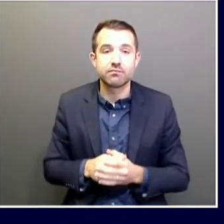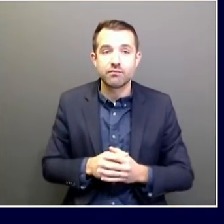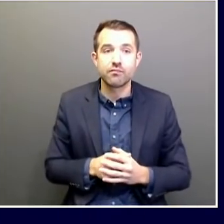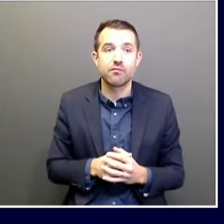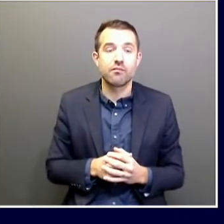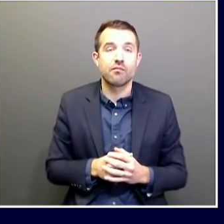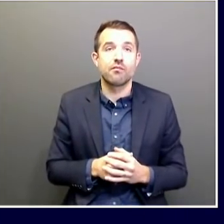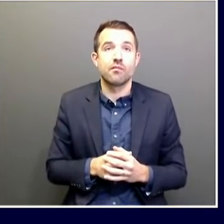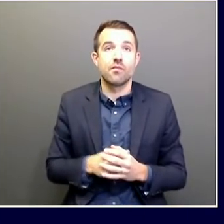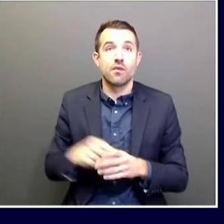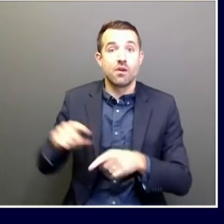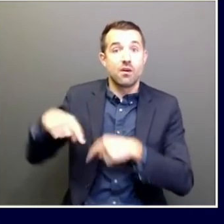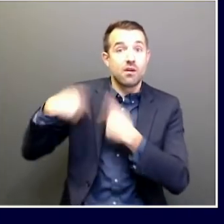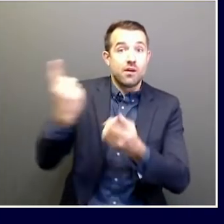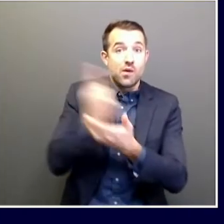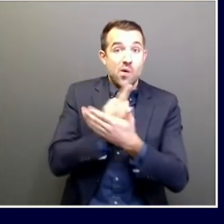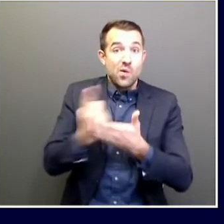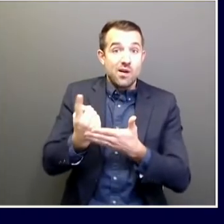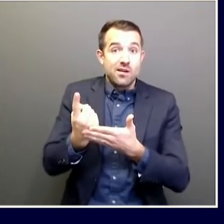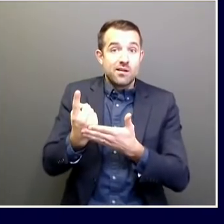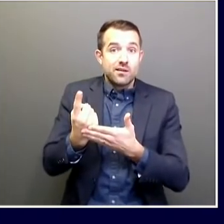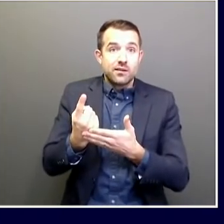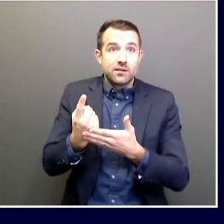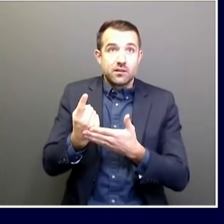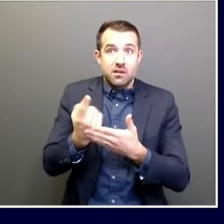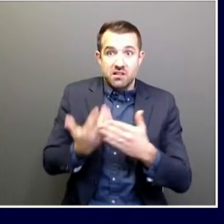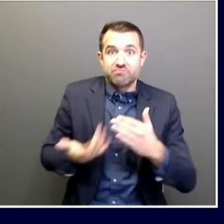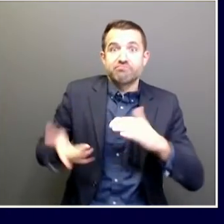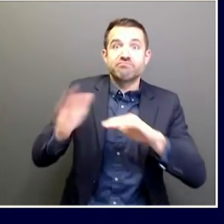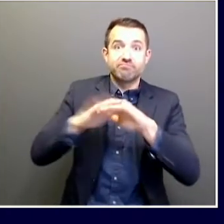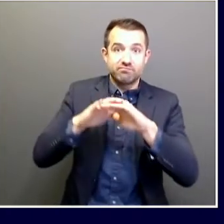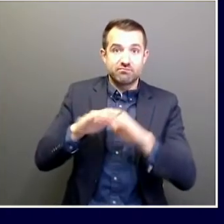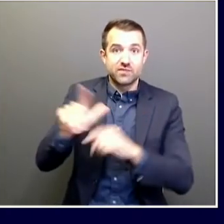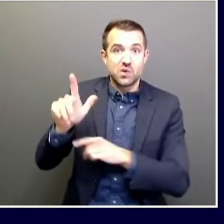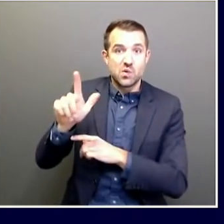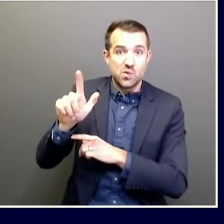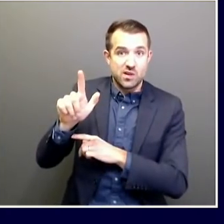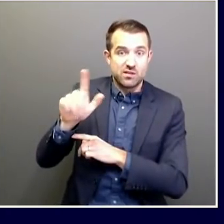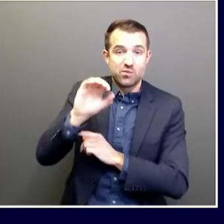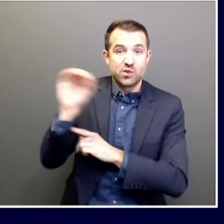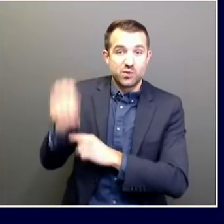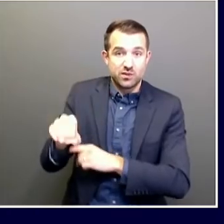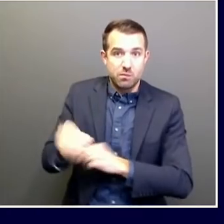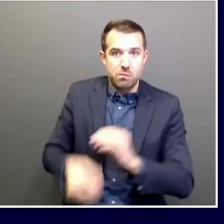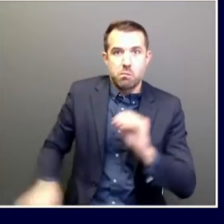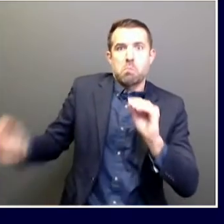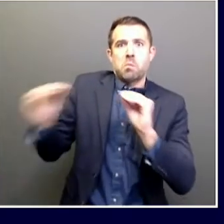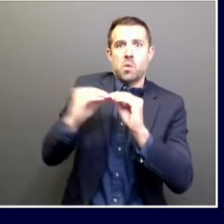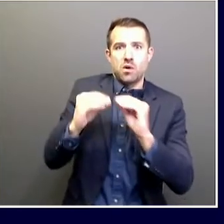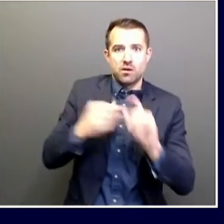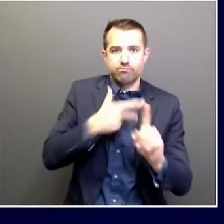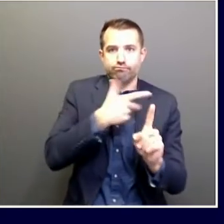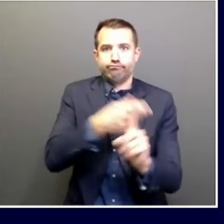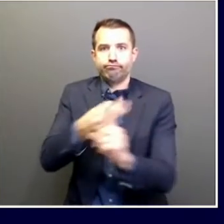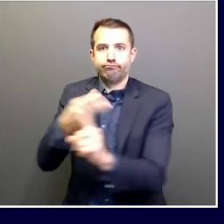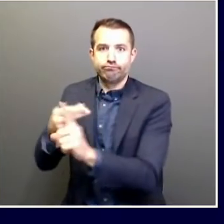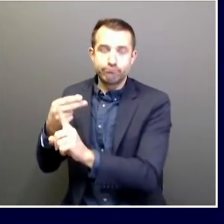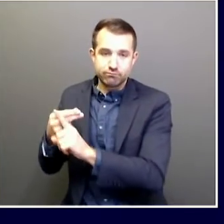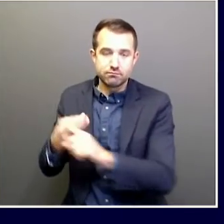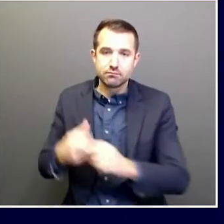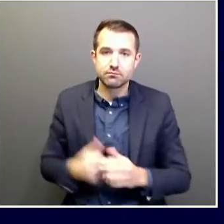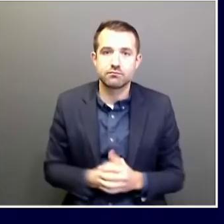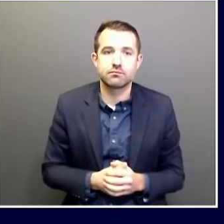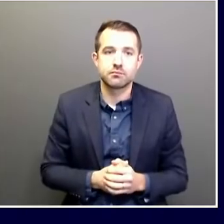our volume of vaccine administration by 21%. We've made strong progress on the latest group to